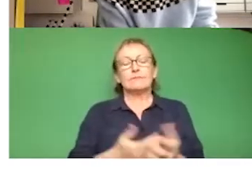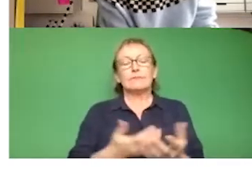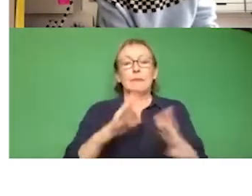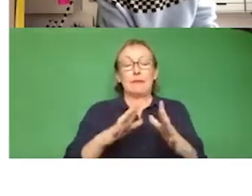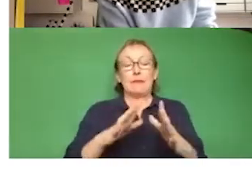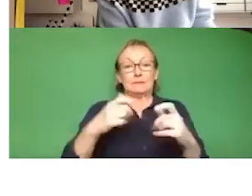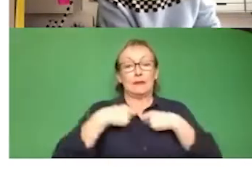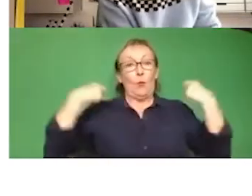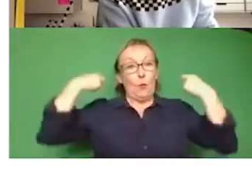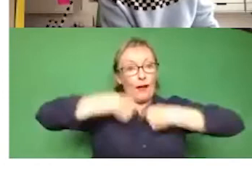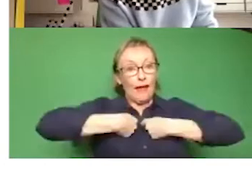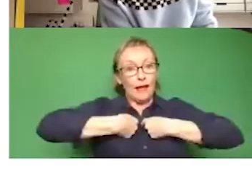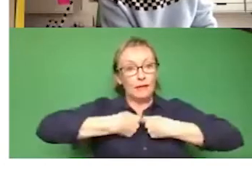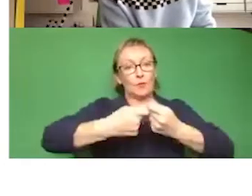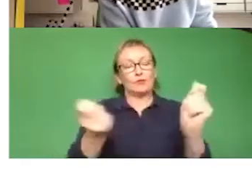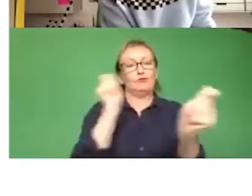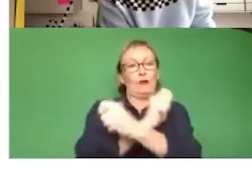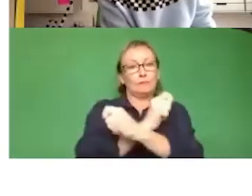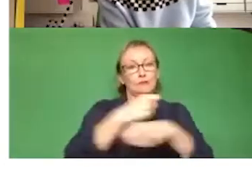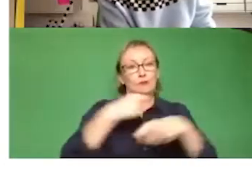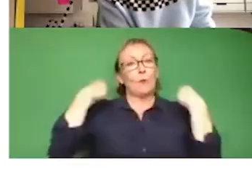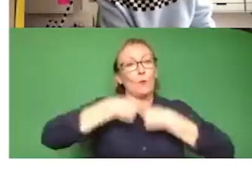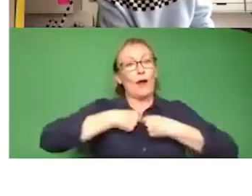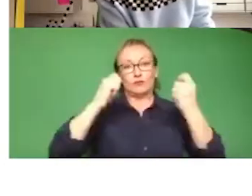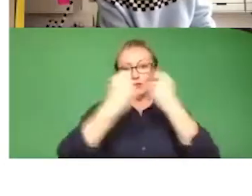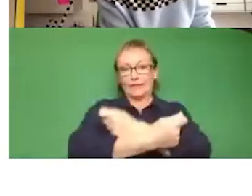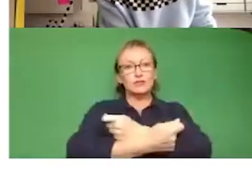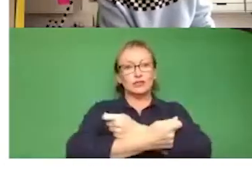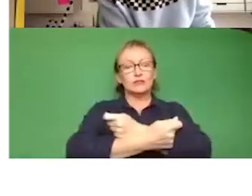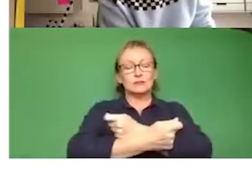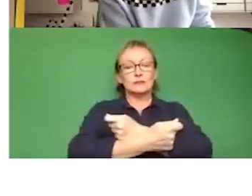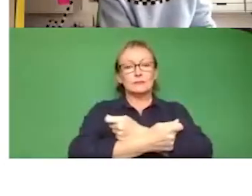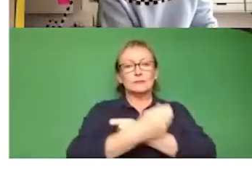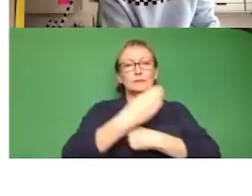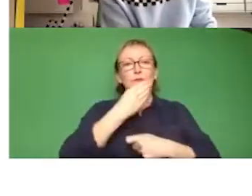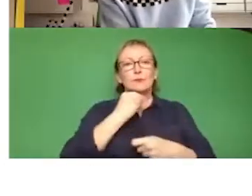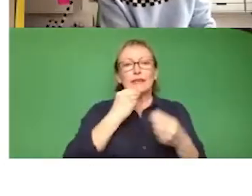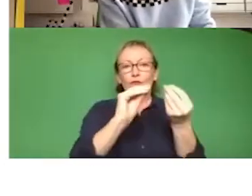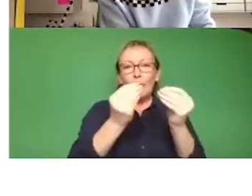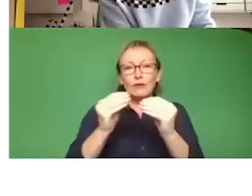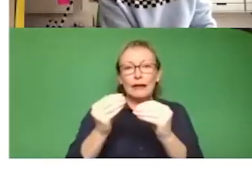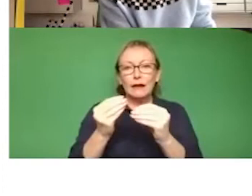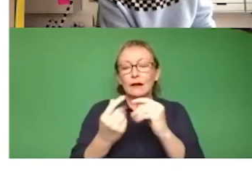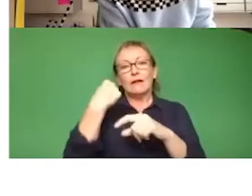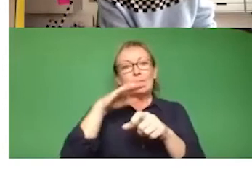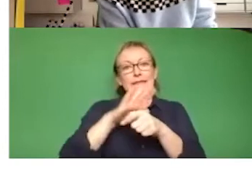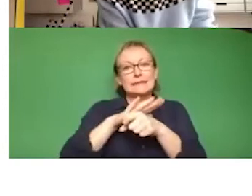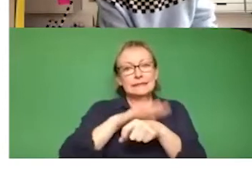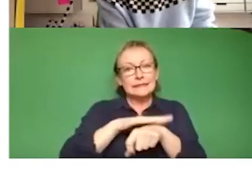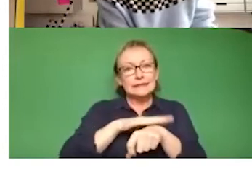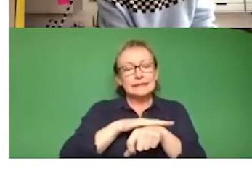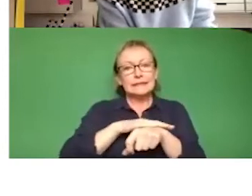and then celebrating it by bringing in bits of the, you know, fabric we had that season, and just really having